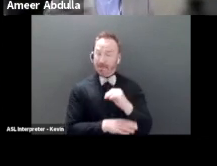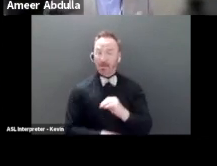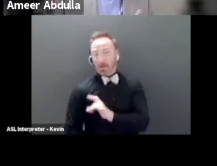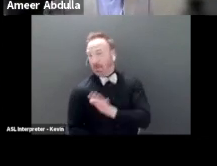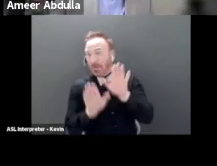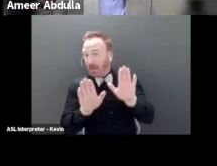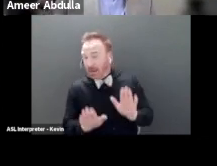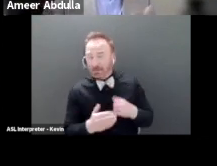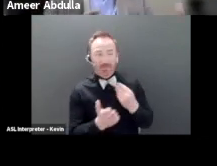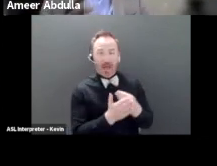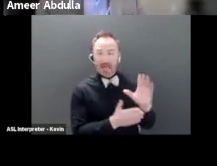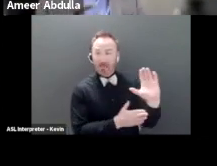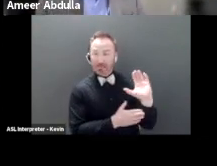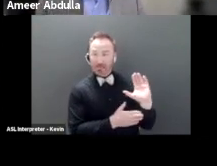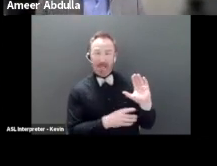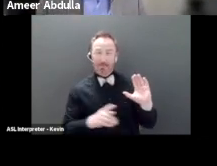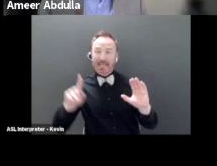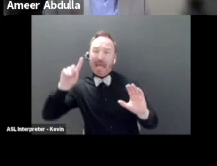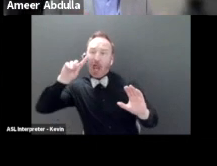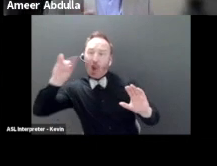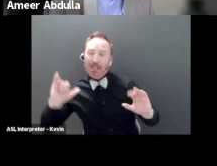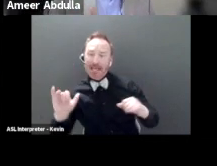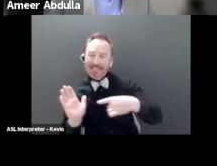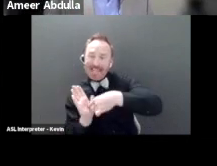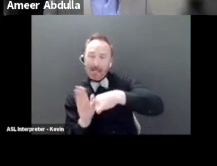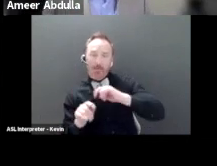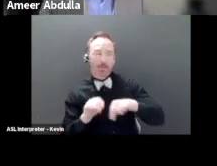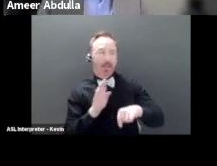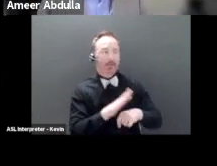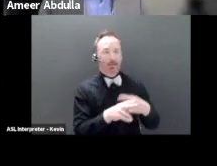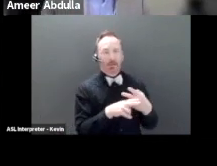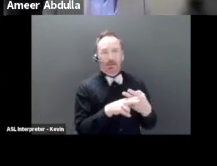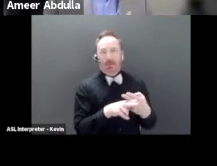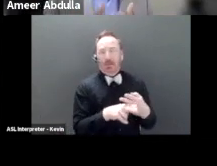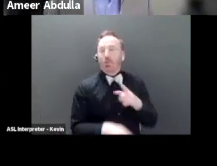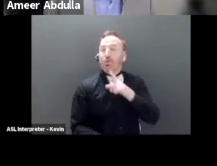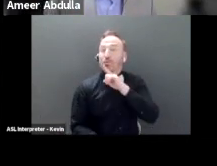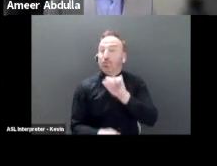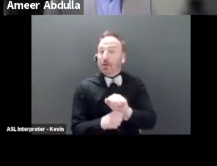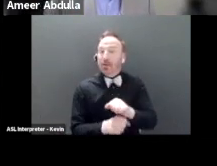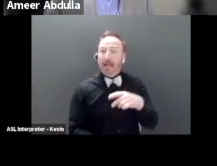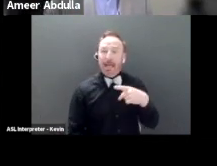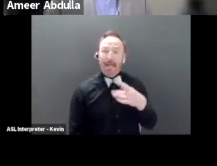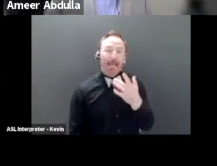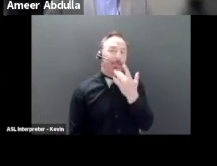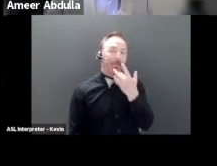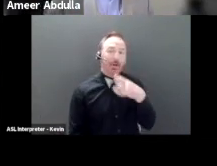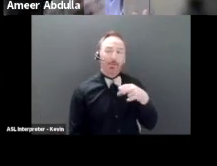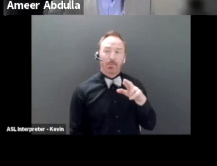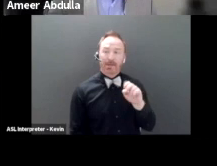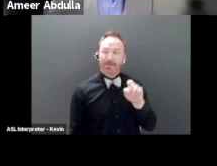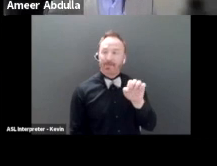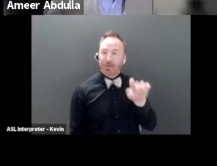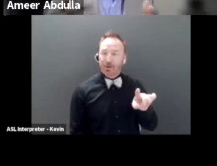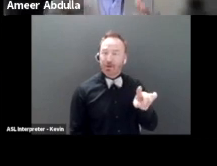It's, looks like debt, but it actually is a preferred share or some sort of equity. But be aware that if you